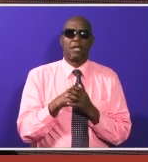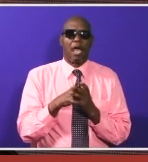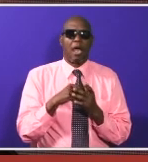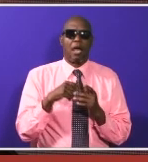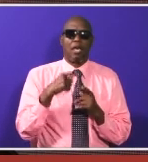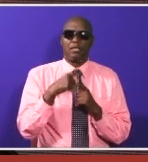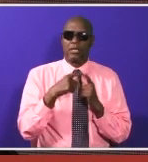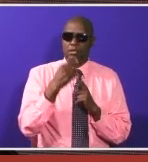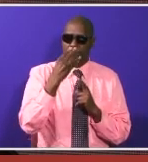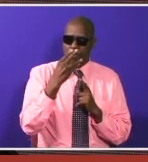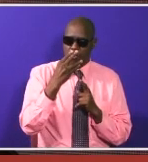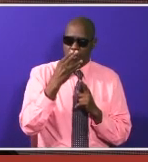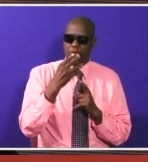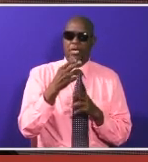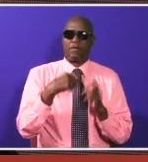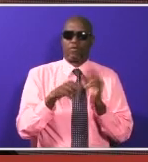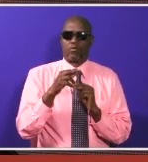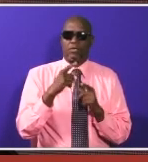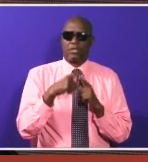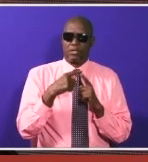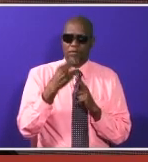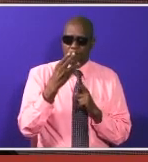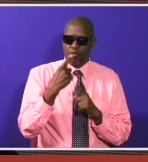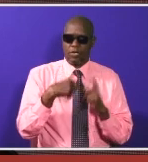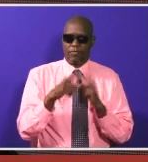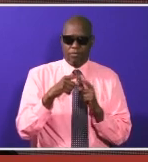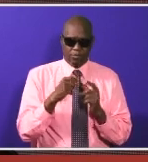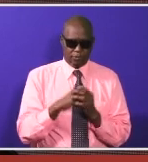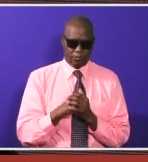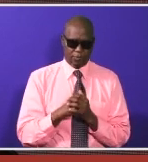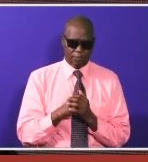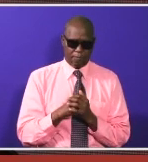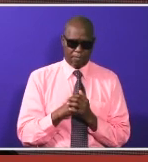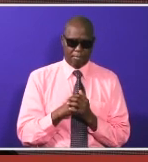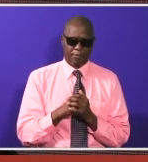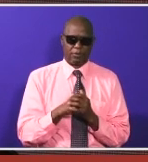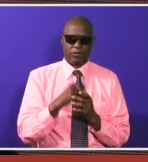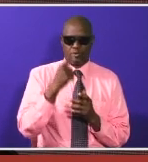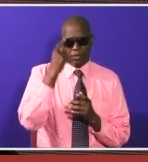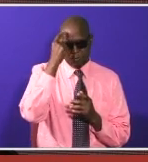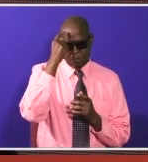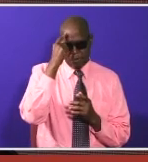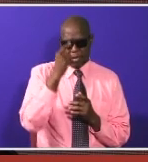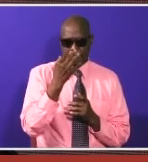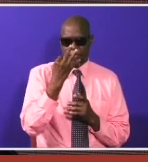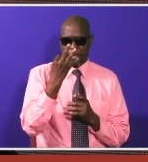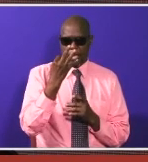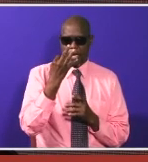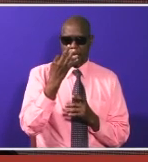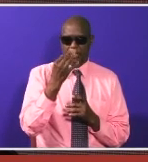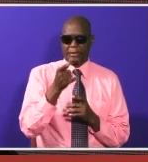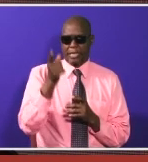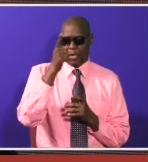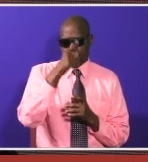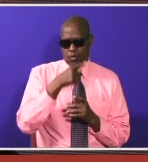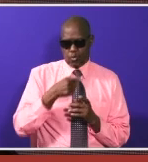4 years. Mm-hmm. If you recall that in the current cycle, which is the third cycle, we have reviewed,